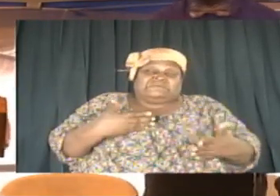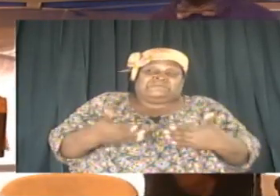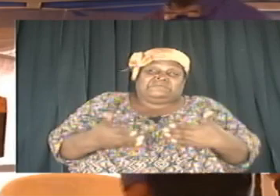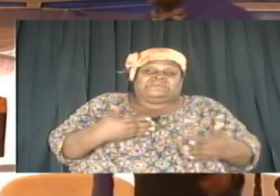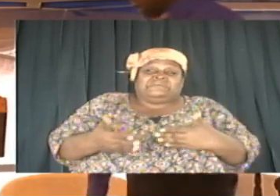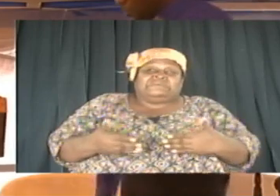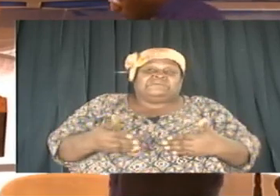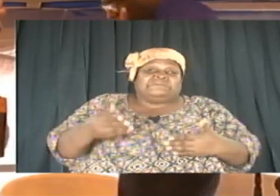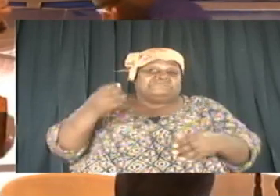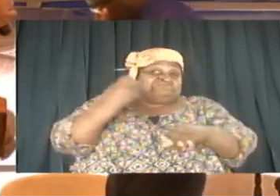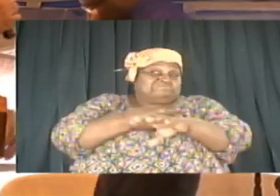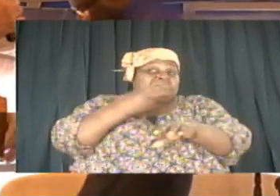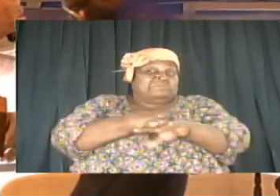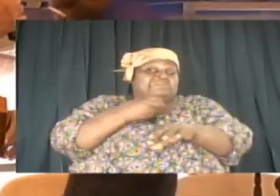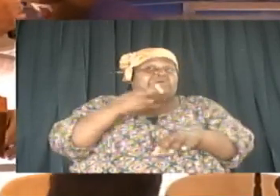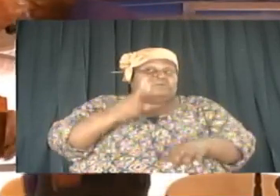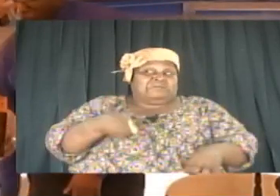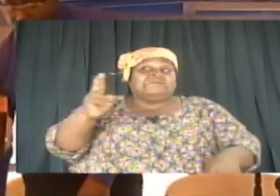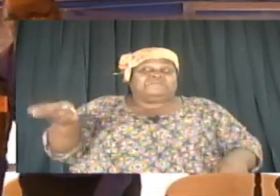hearing,